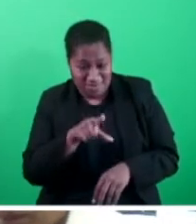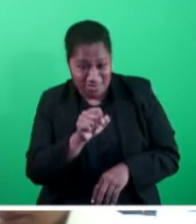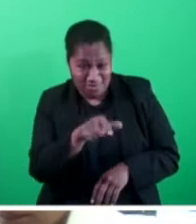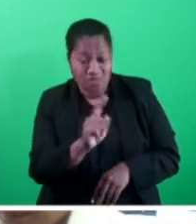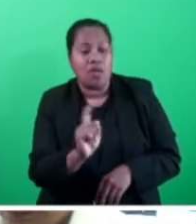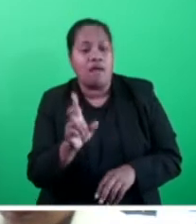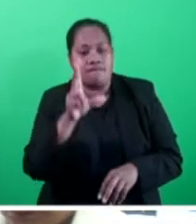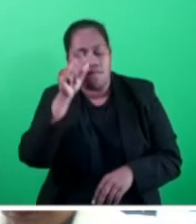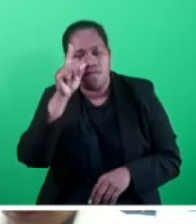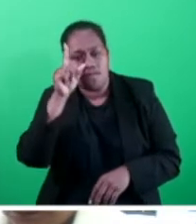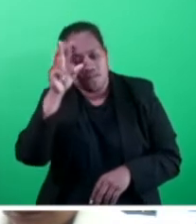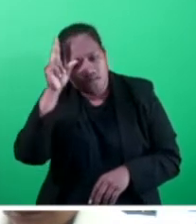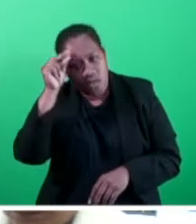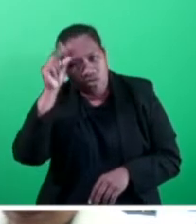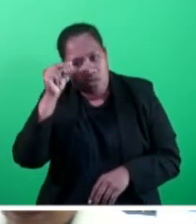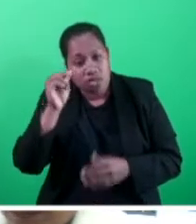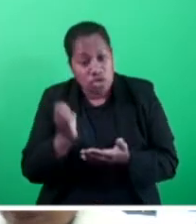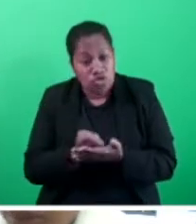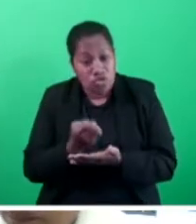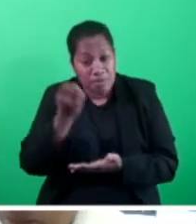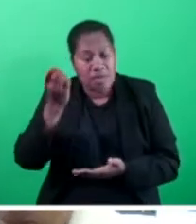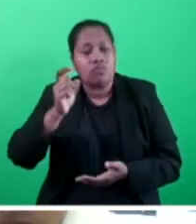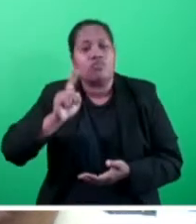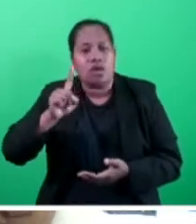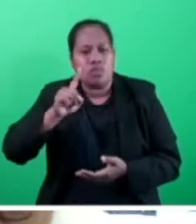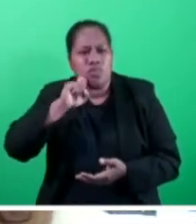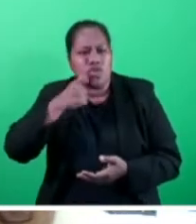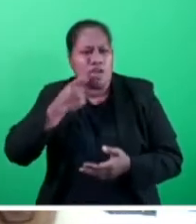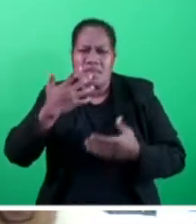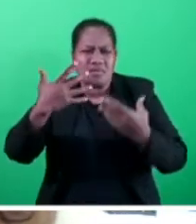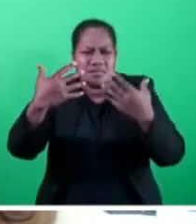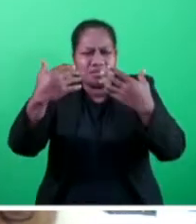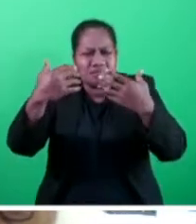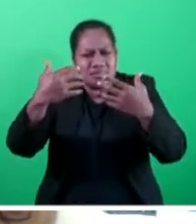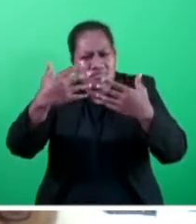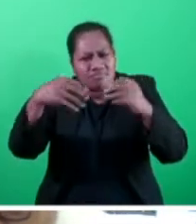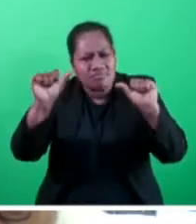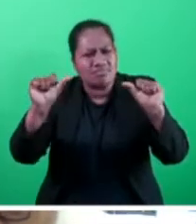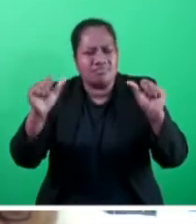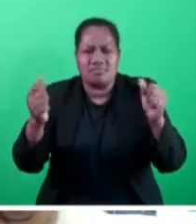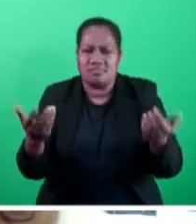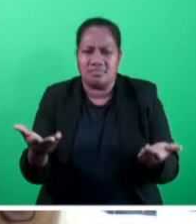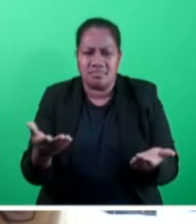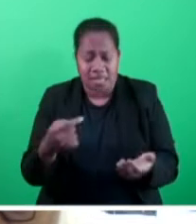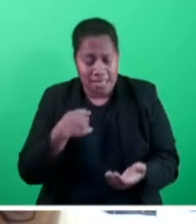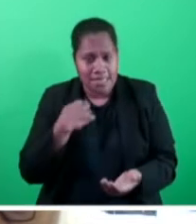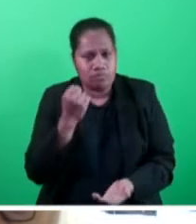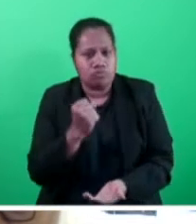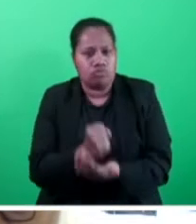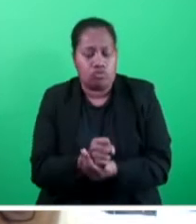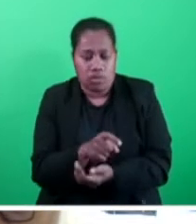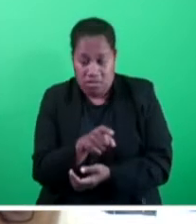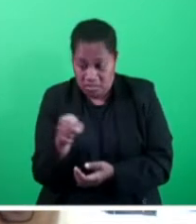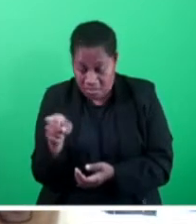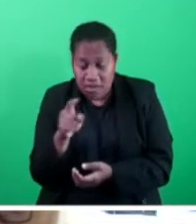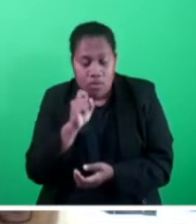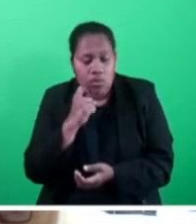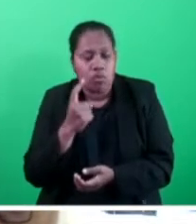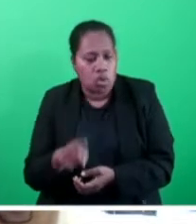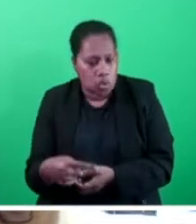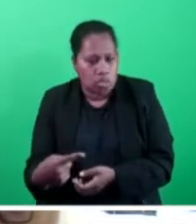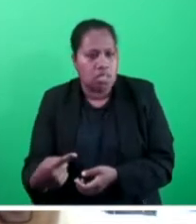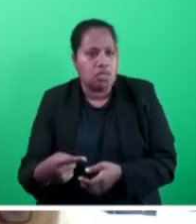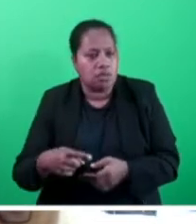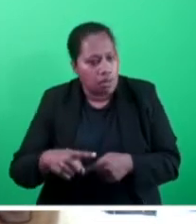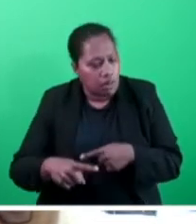or productivity. We have heard their comments, and I'm sure they will keep on going on and on about